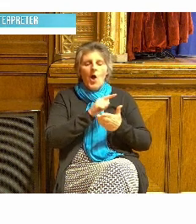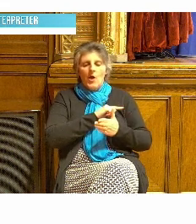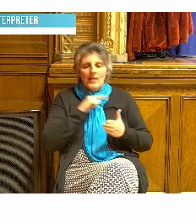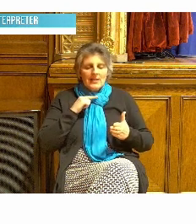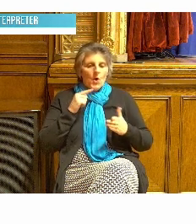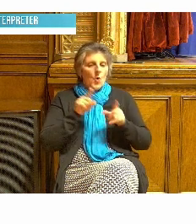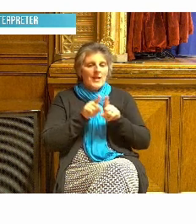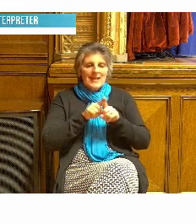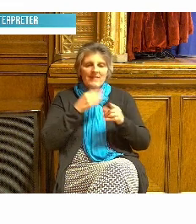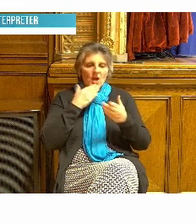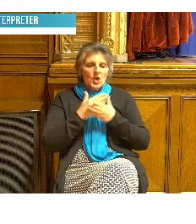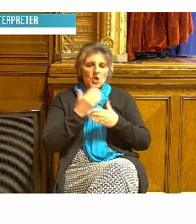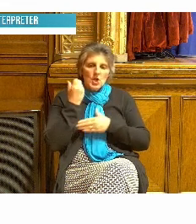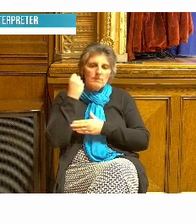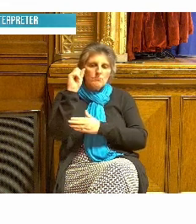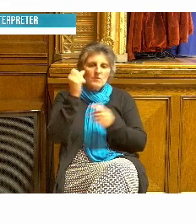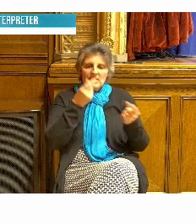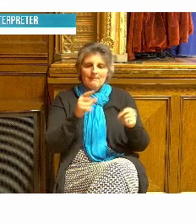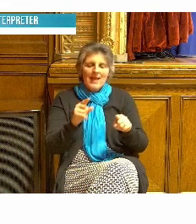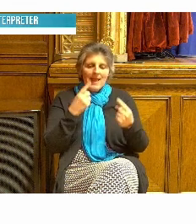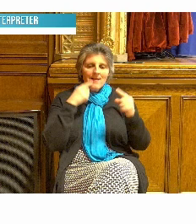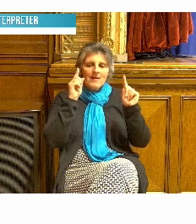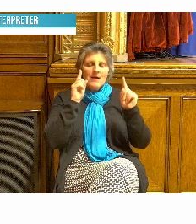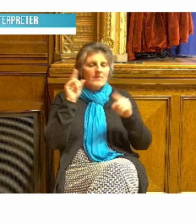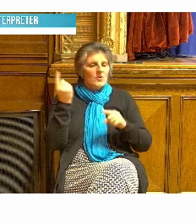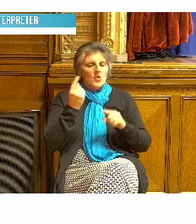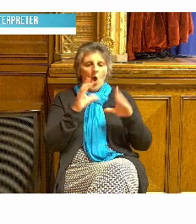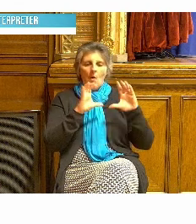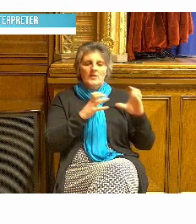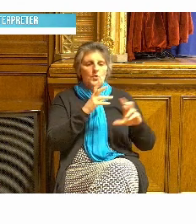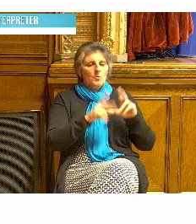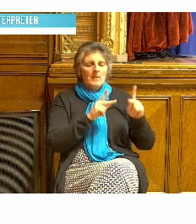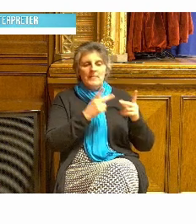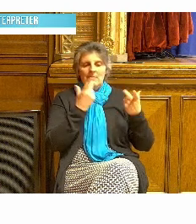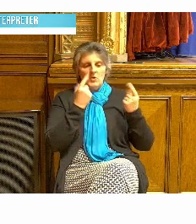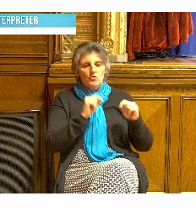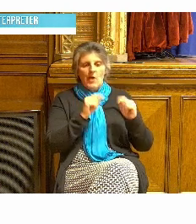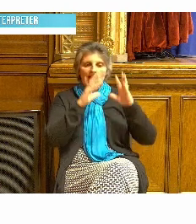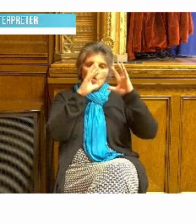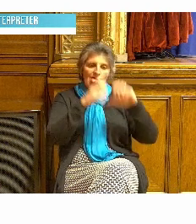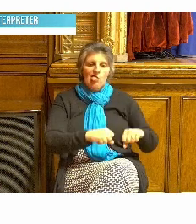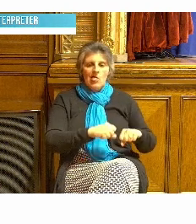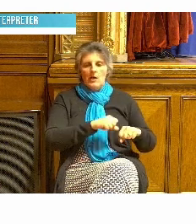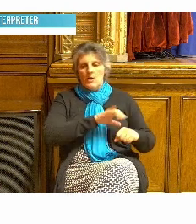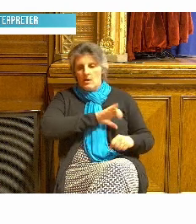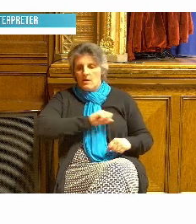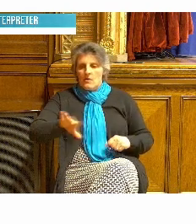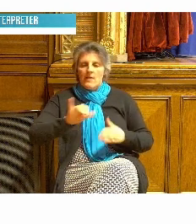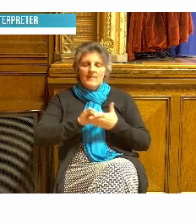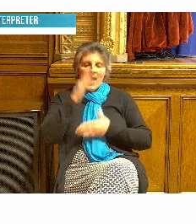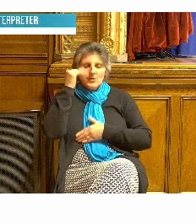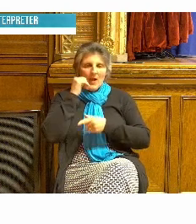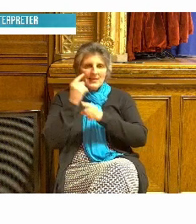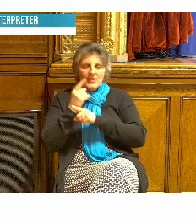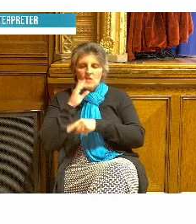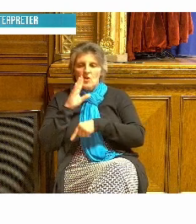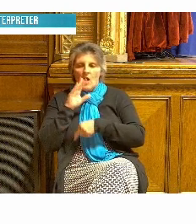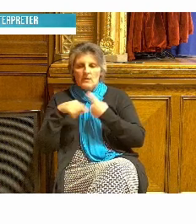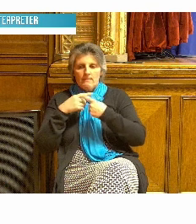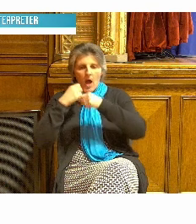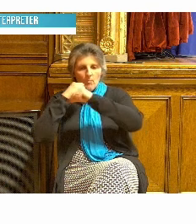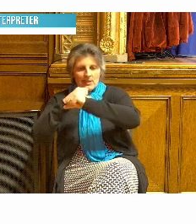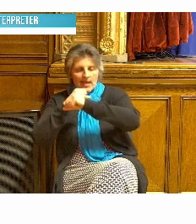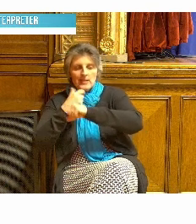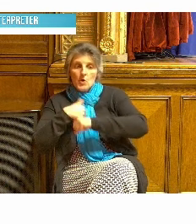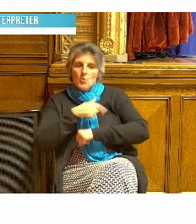or even a good move is made, there's always a group of people trying to take it back, which is why the sister talked about protection. So